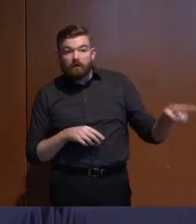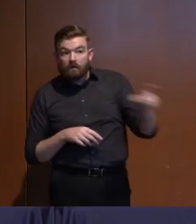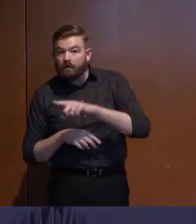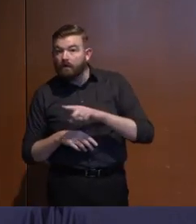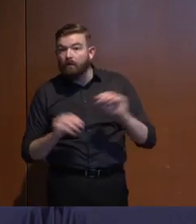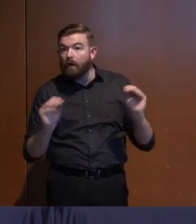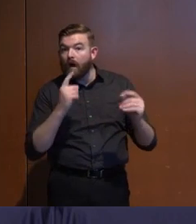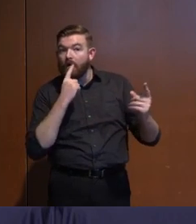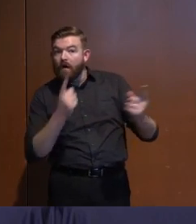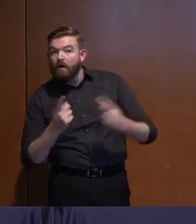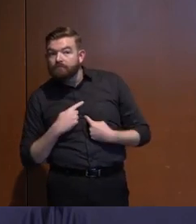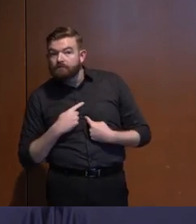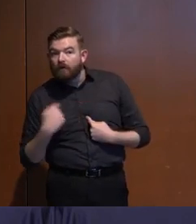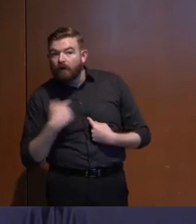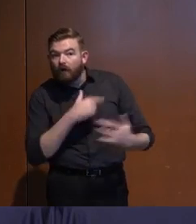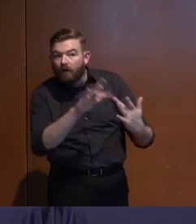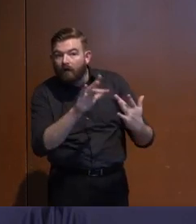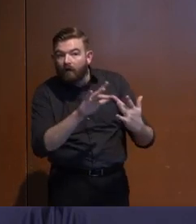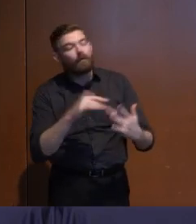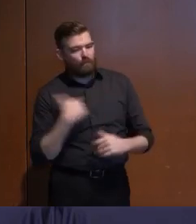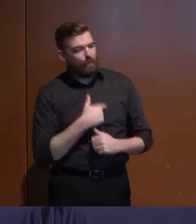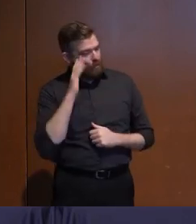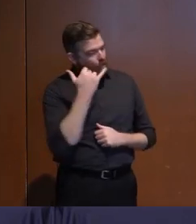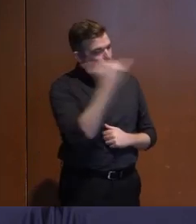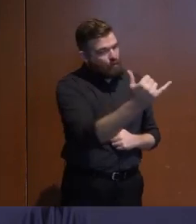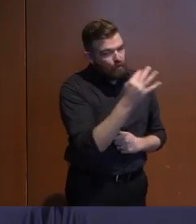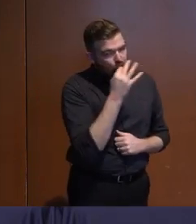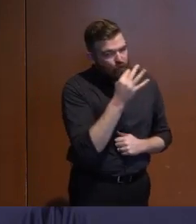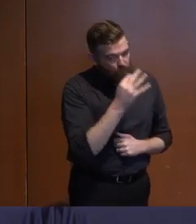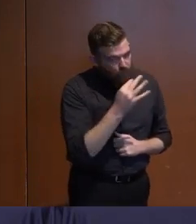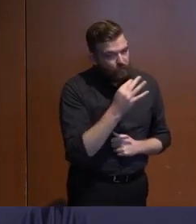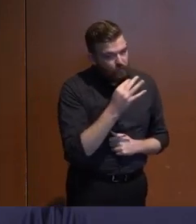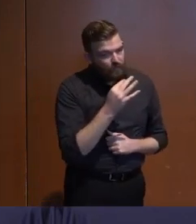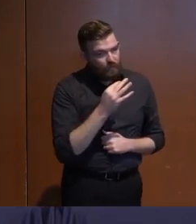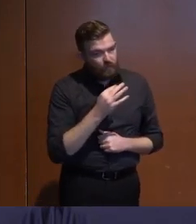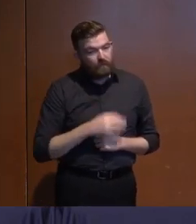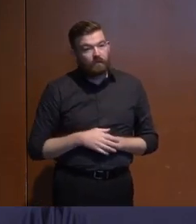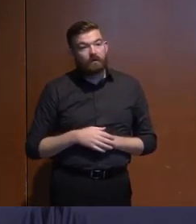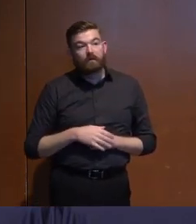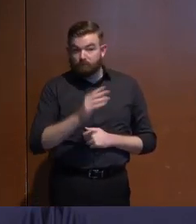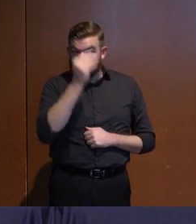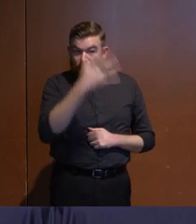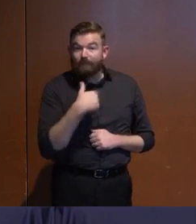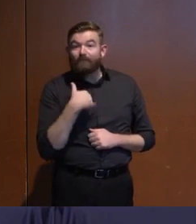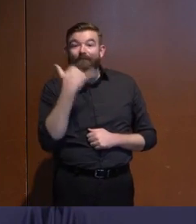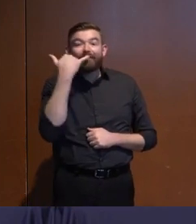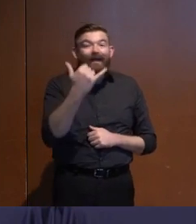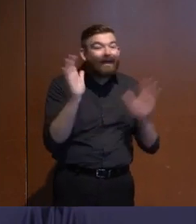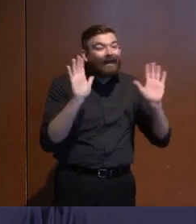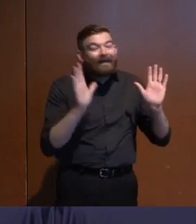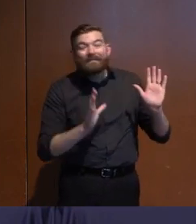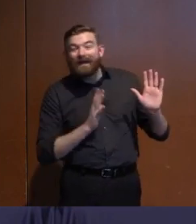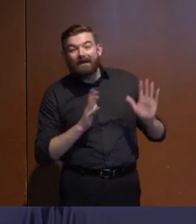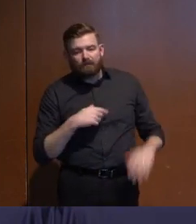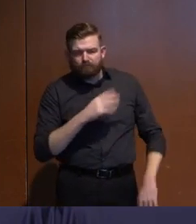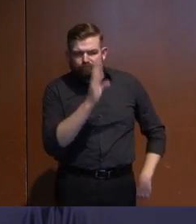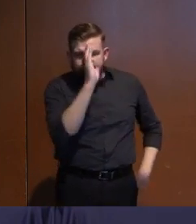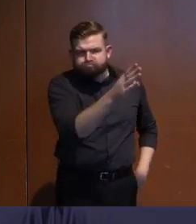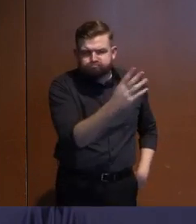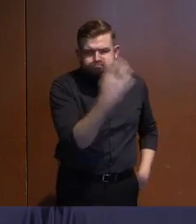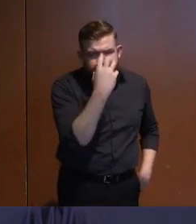me, in short order, and I can assure you it will not be a pleasant conversation. Switching